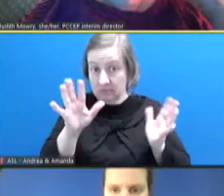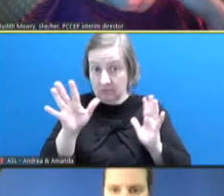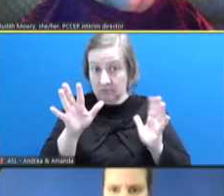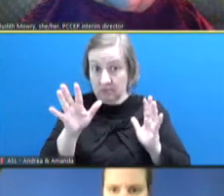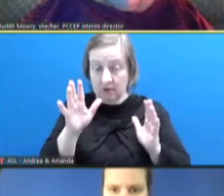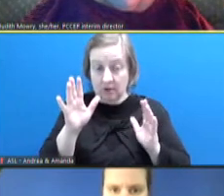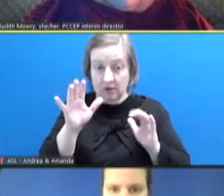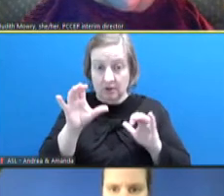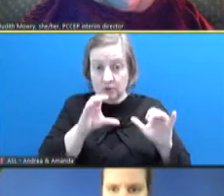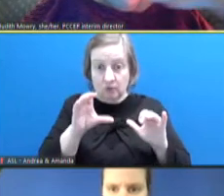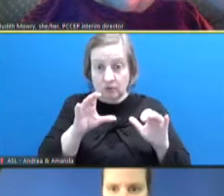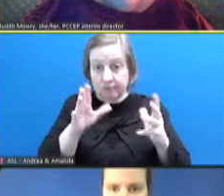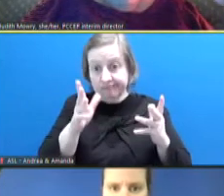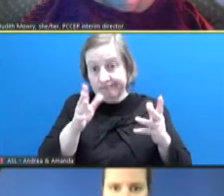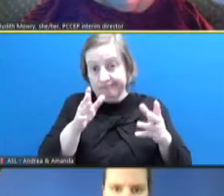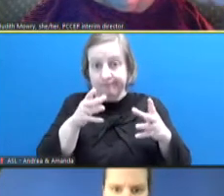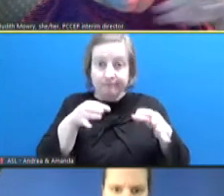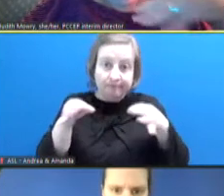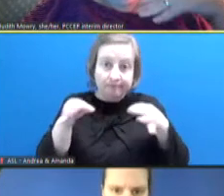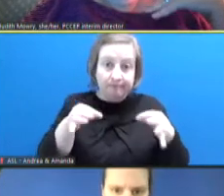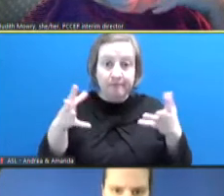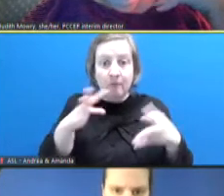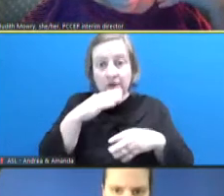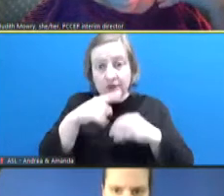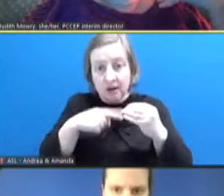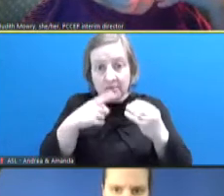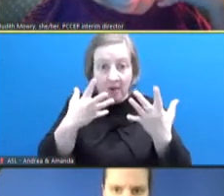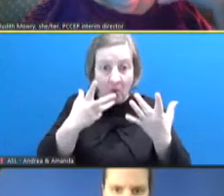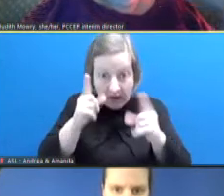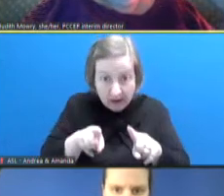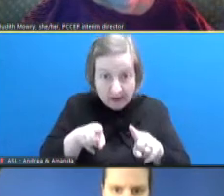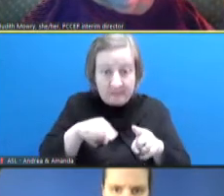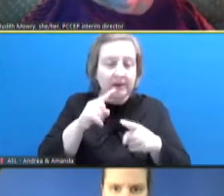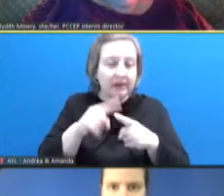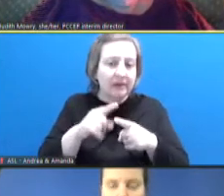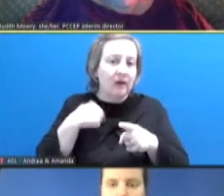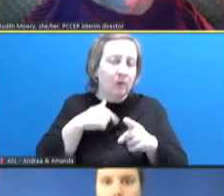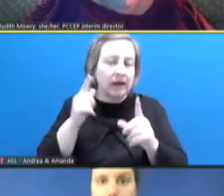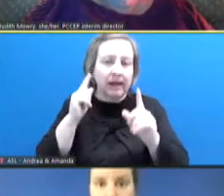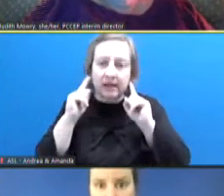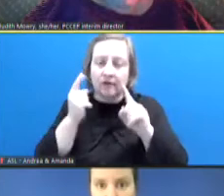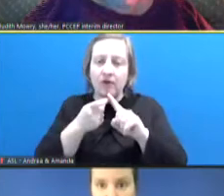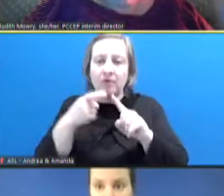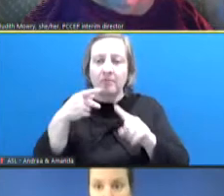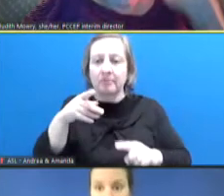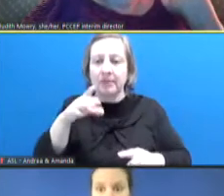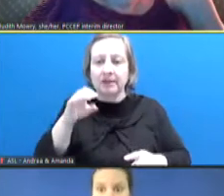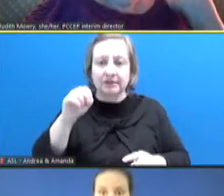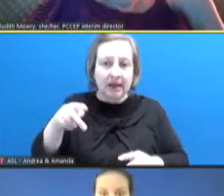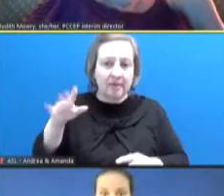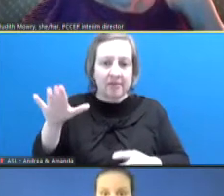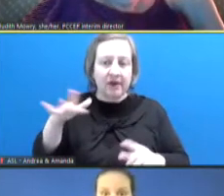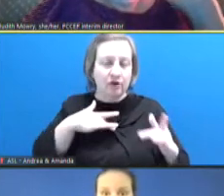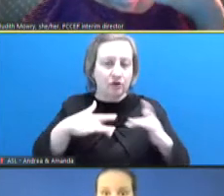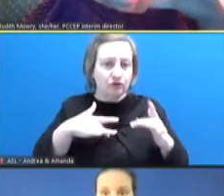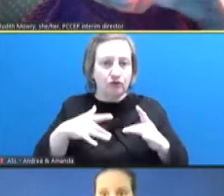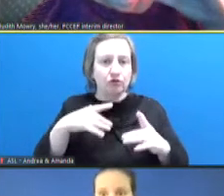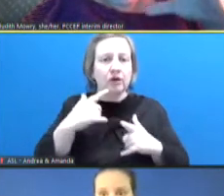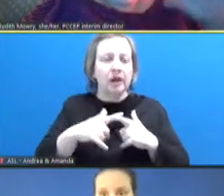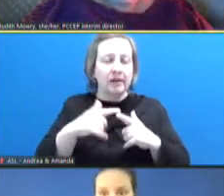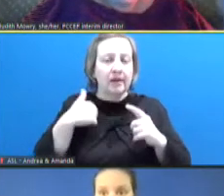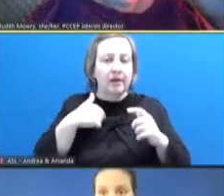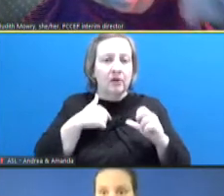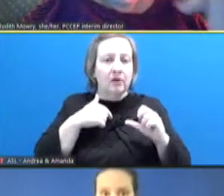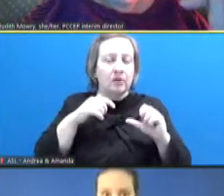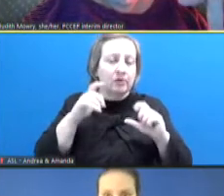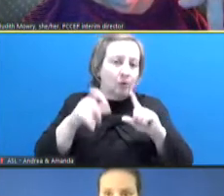To lay out sort of what we're talking about, and then we can hear from PCCEP members with their concerns, and then we can and